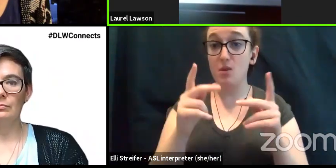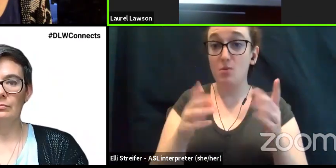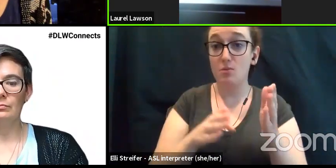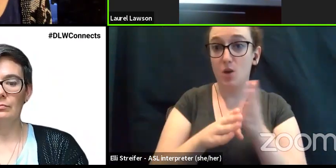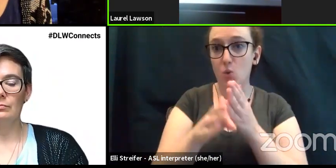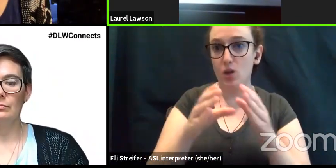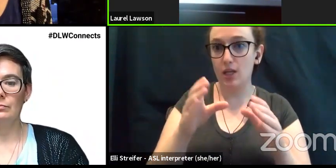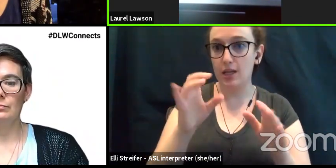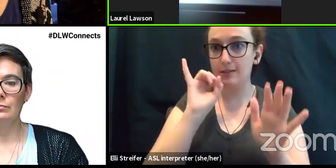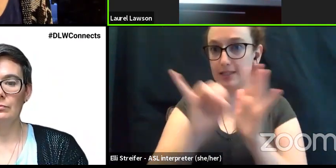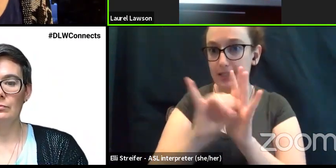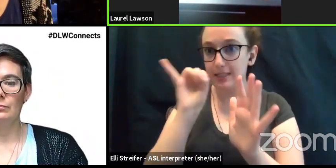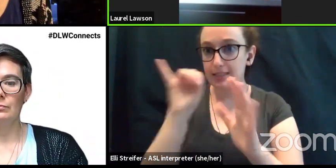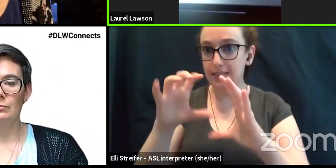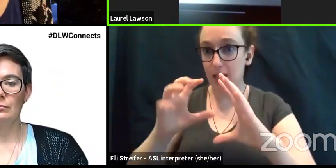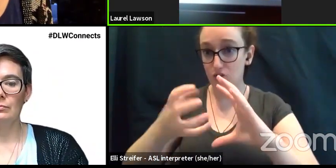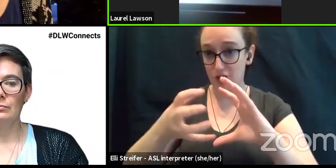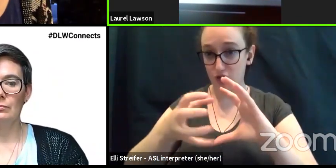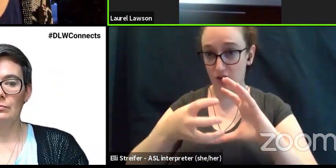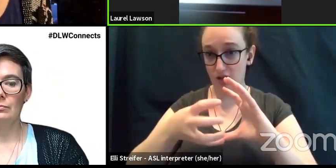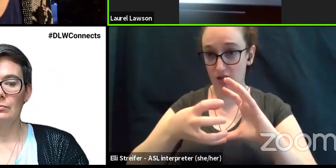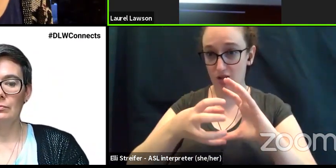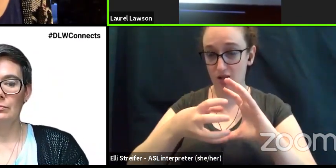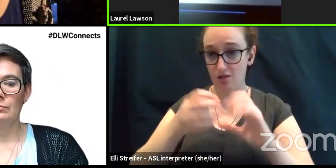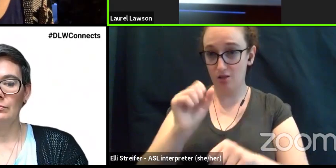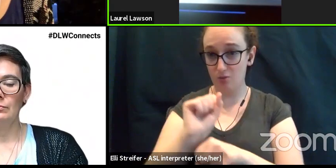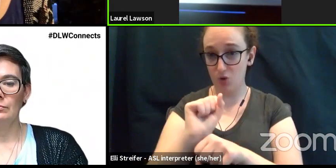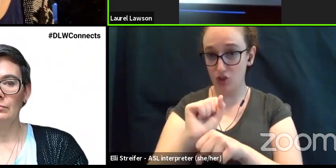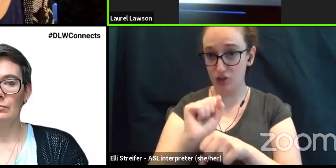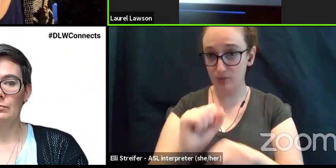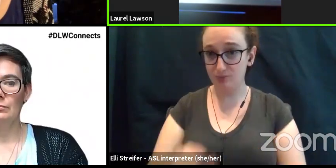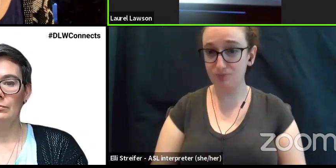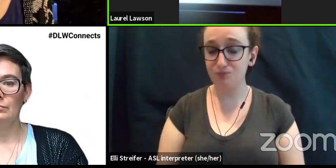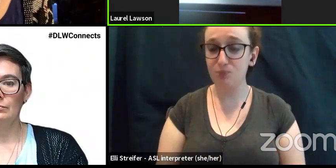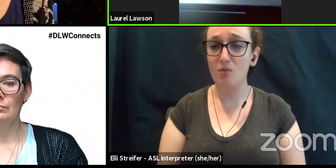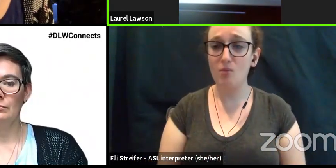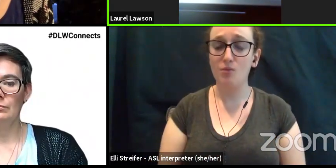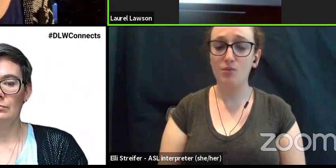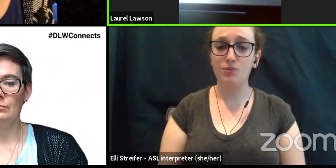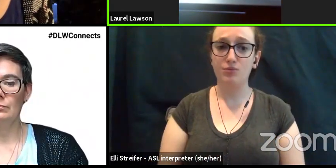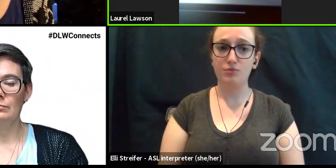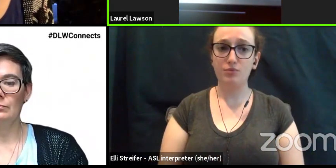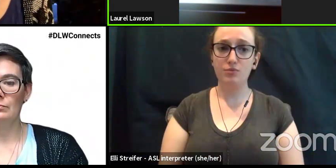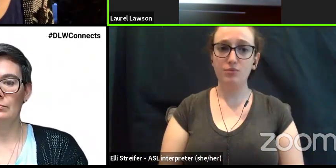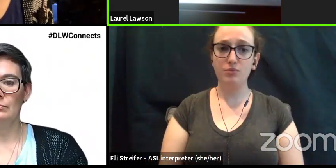marginalized intersectional artists. There is a